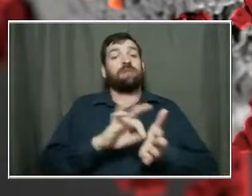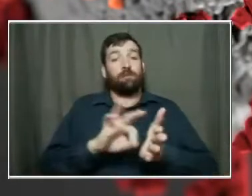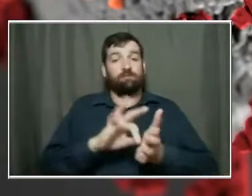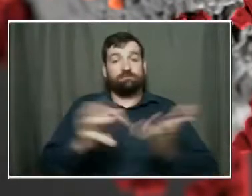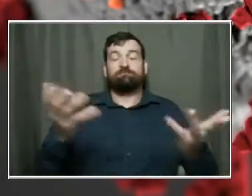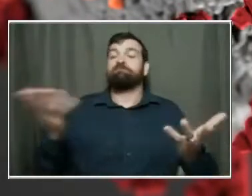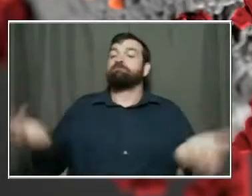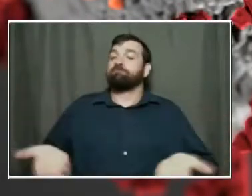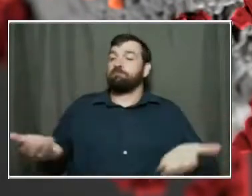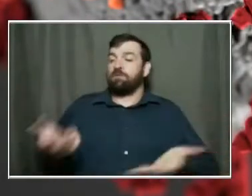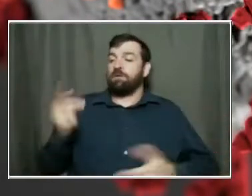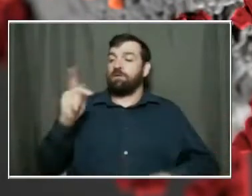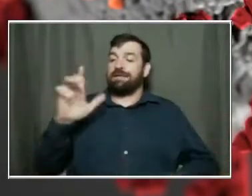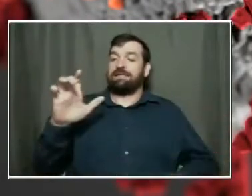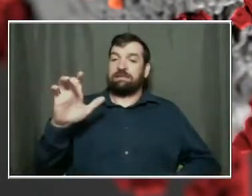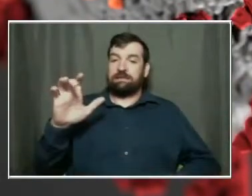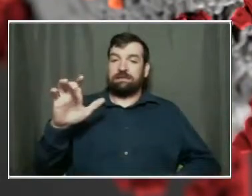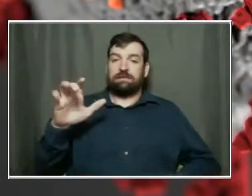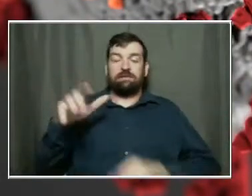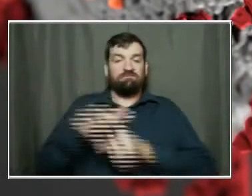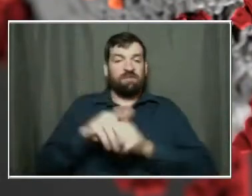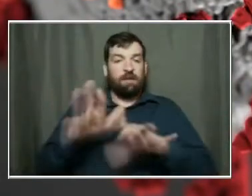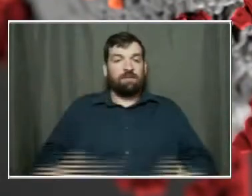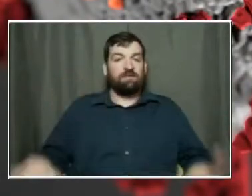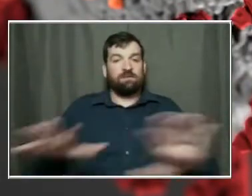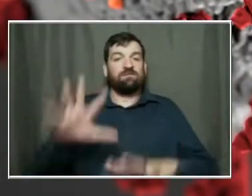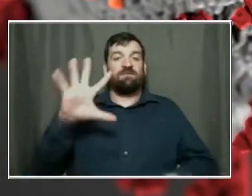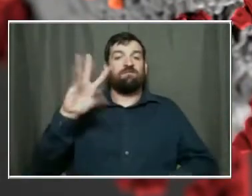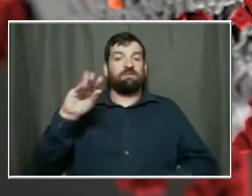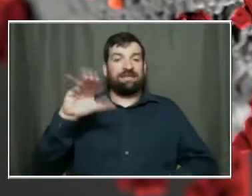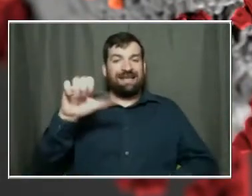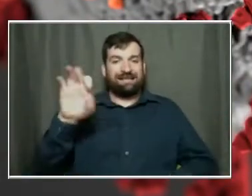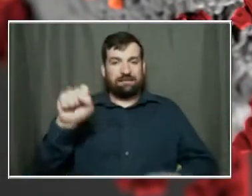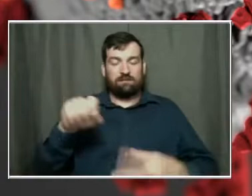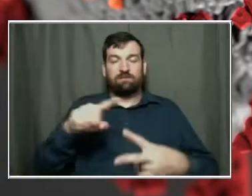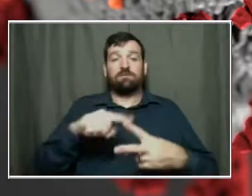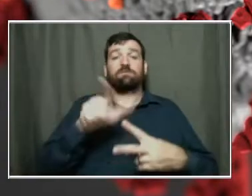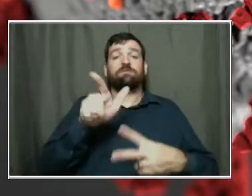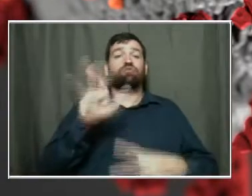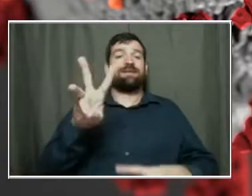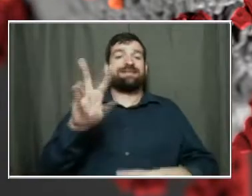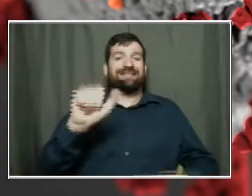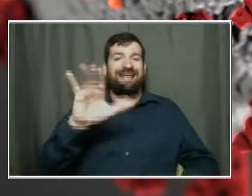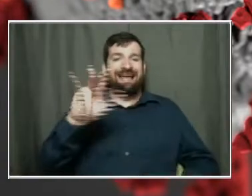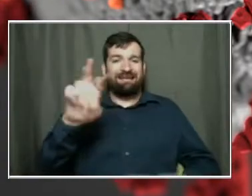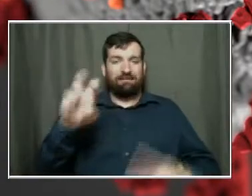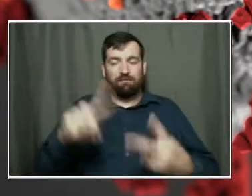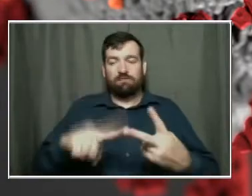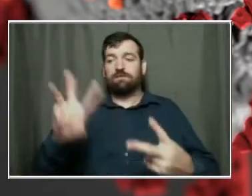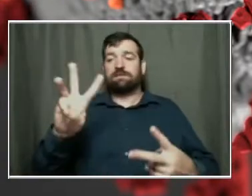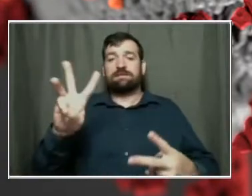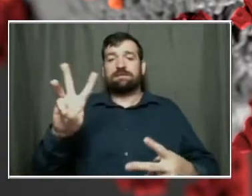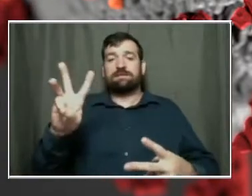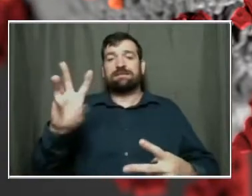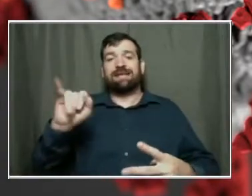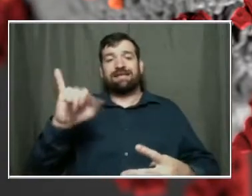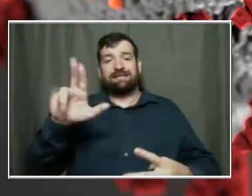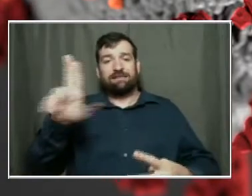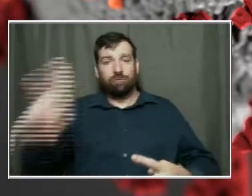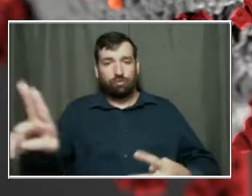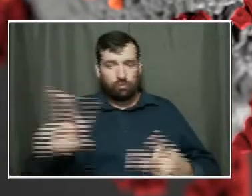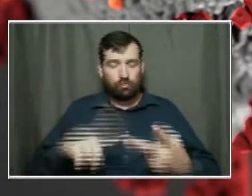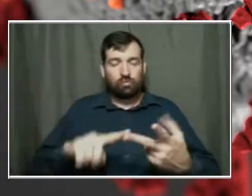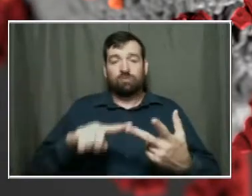KC campus, we have 50 cases, 26 active, 6 in the ICU, 2 on the ventilator, and 24